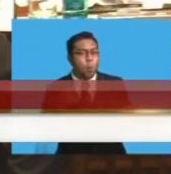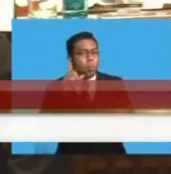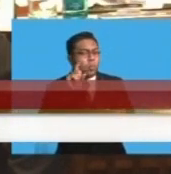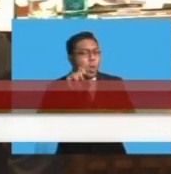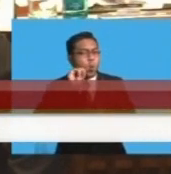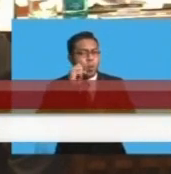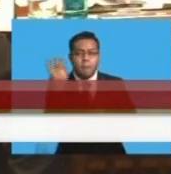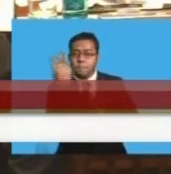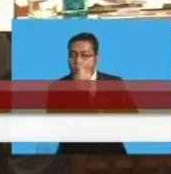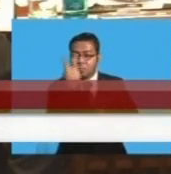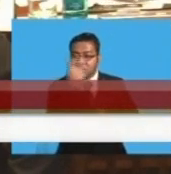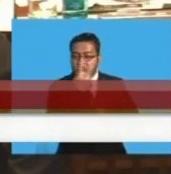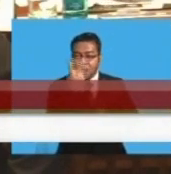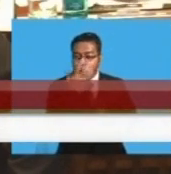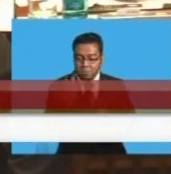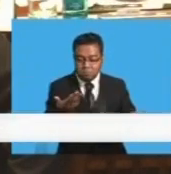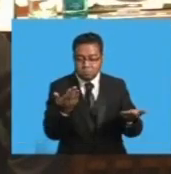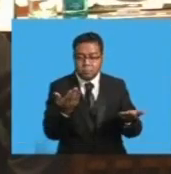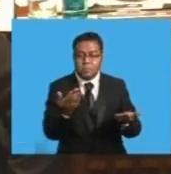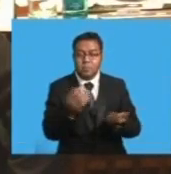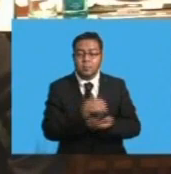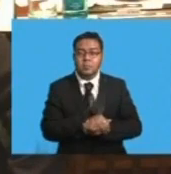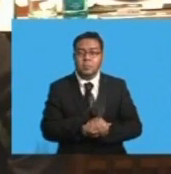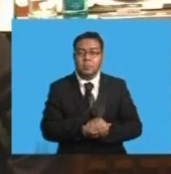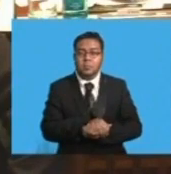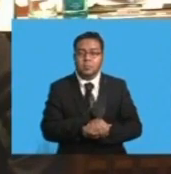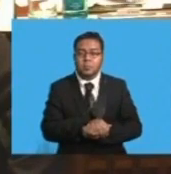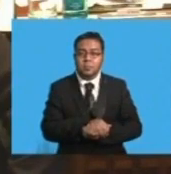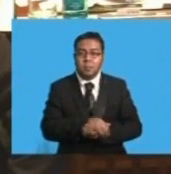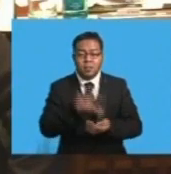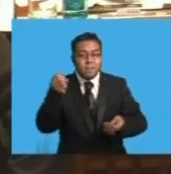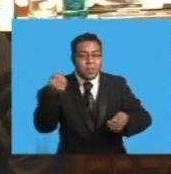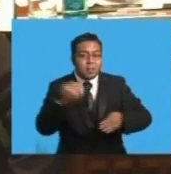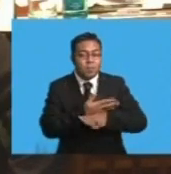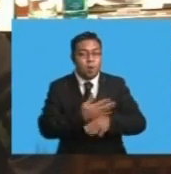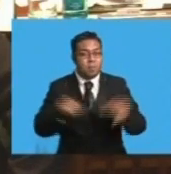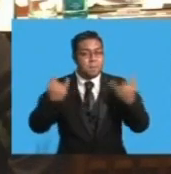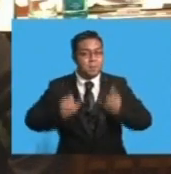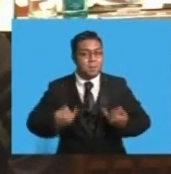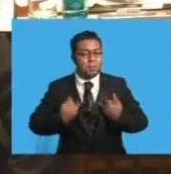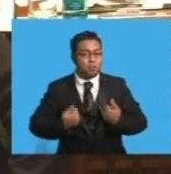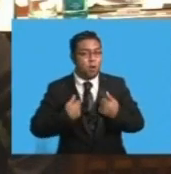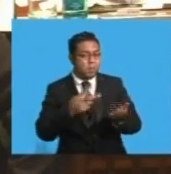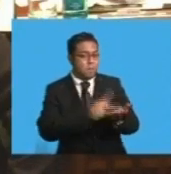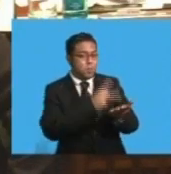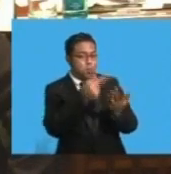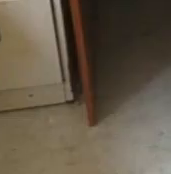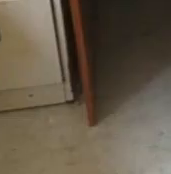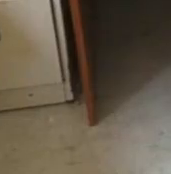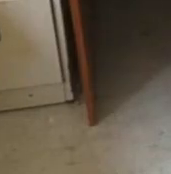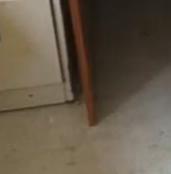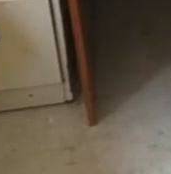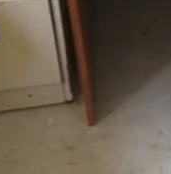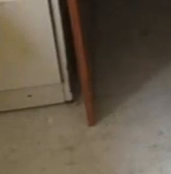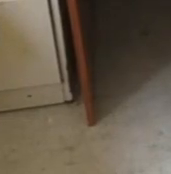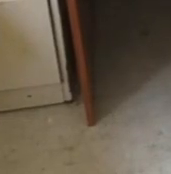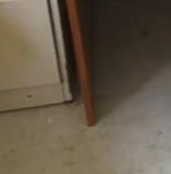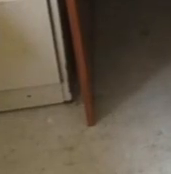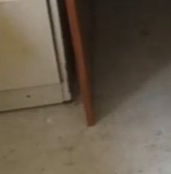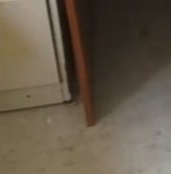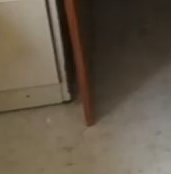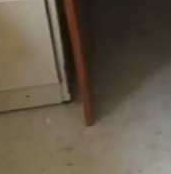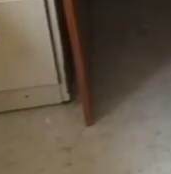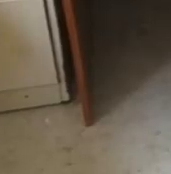will monitor the effectiveness or the implementation of the programs without the much